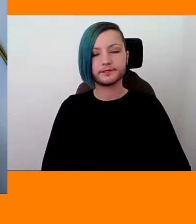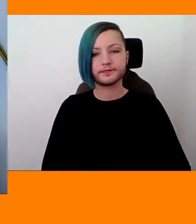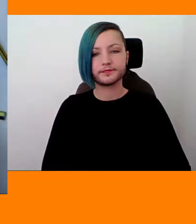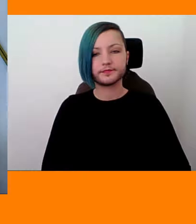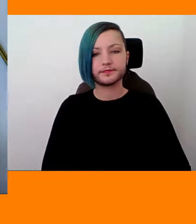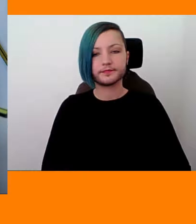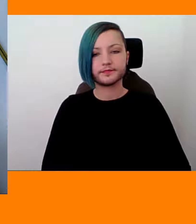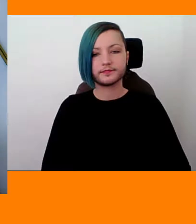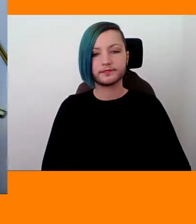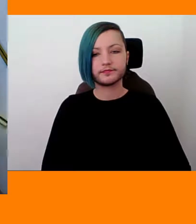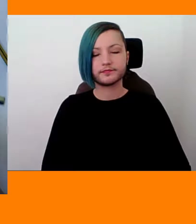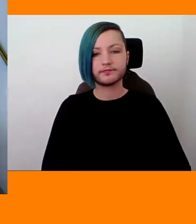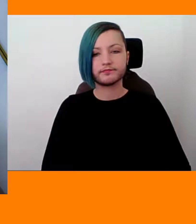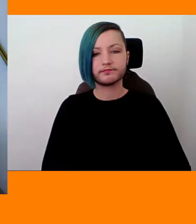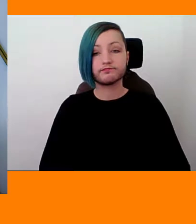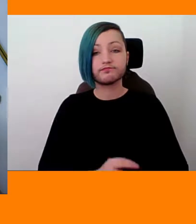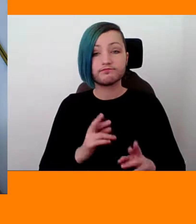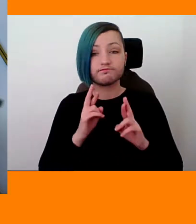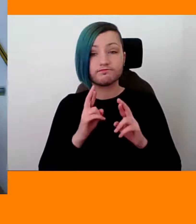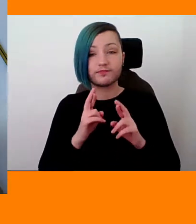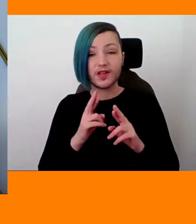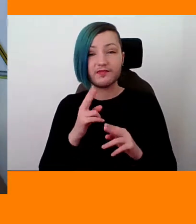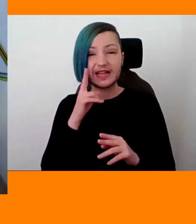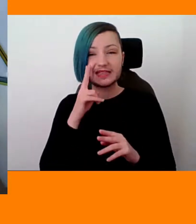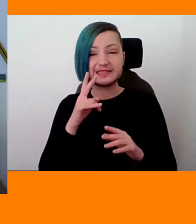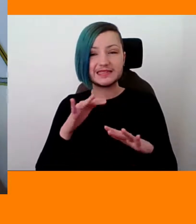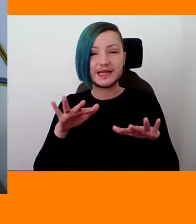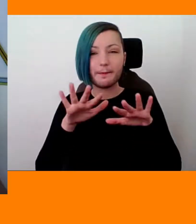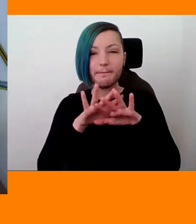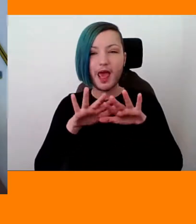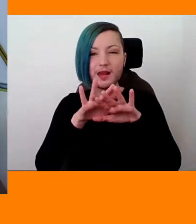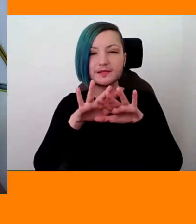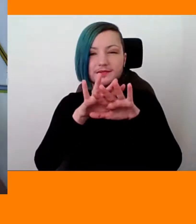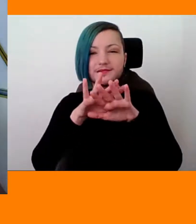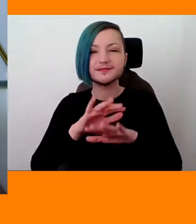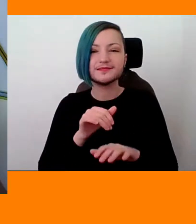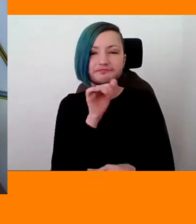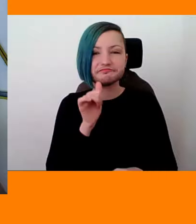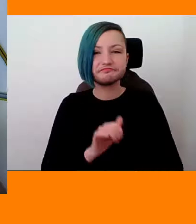And you should hopefully be able to see everything blending together.